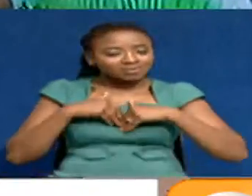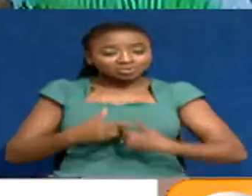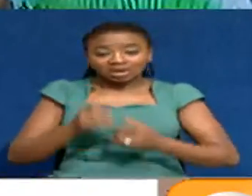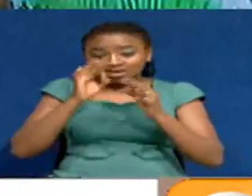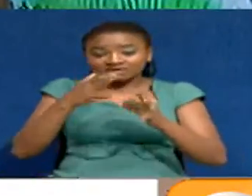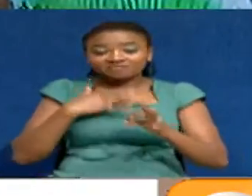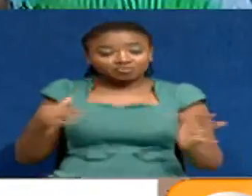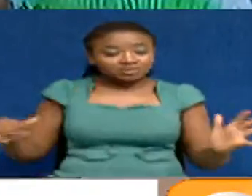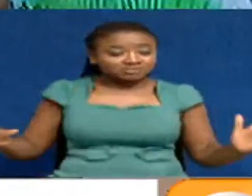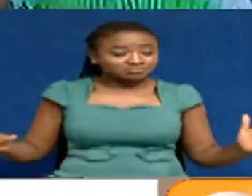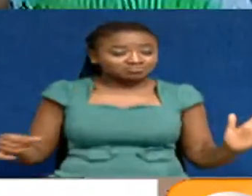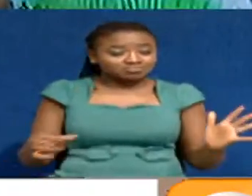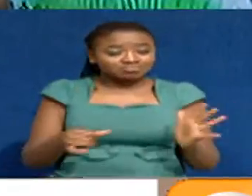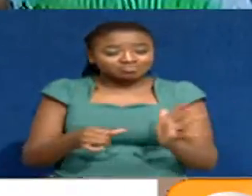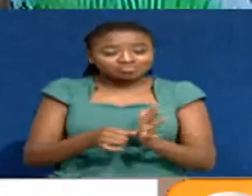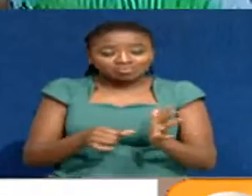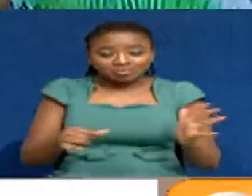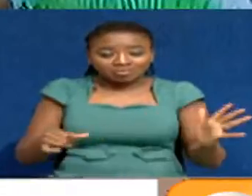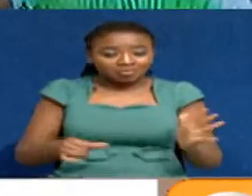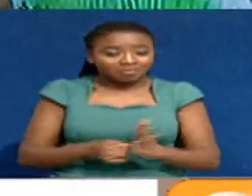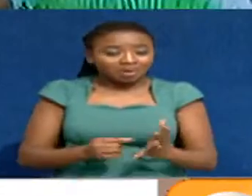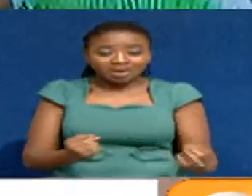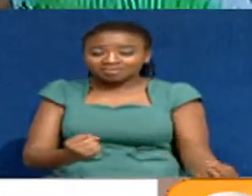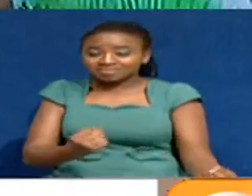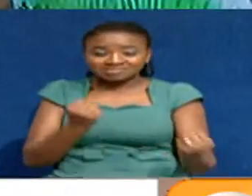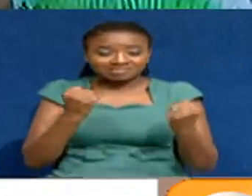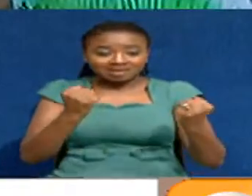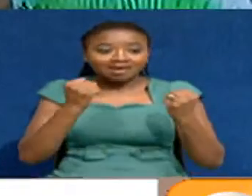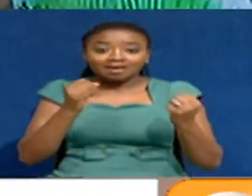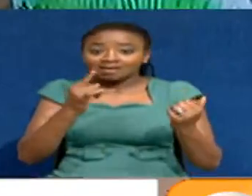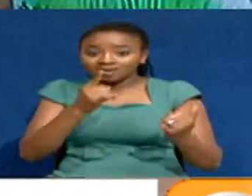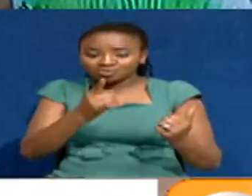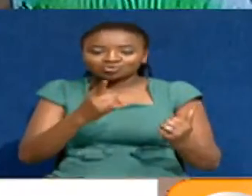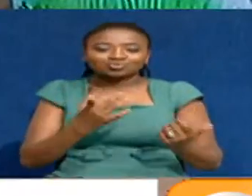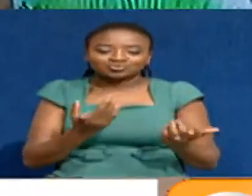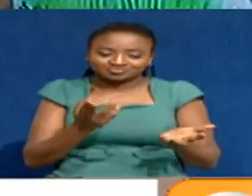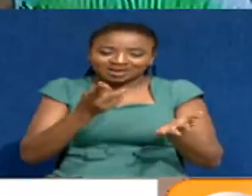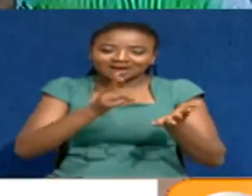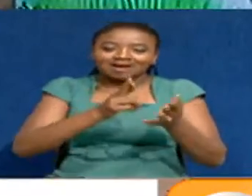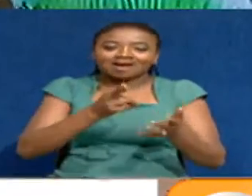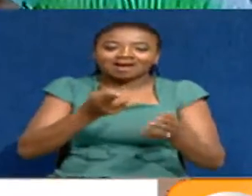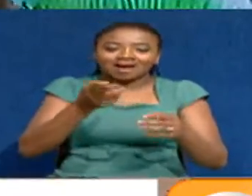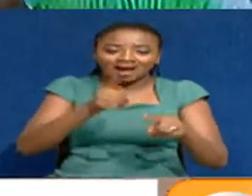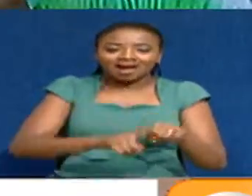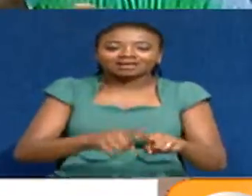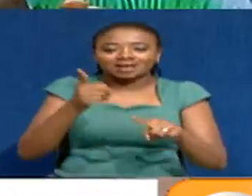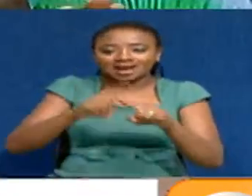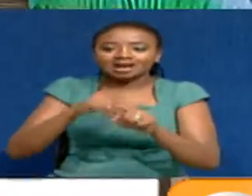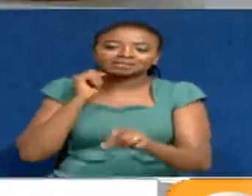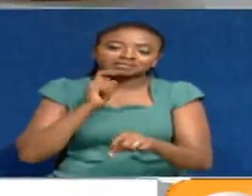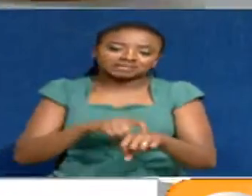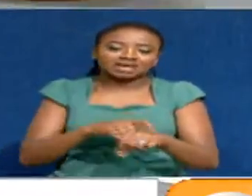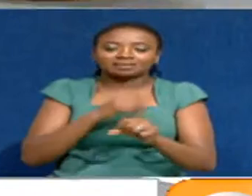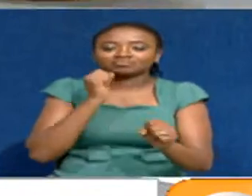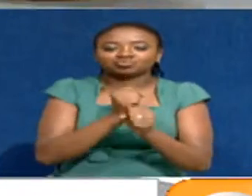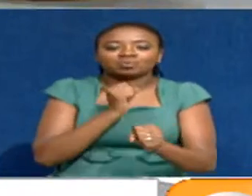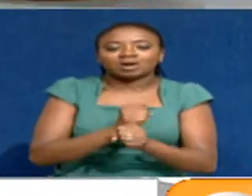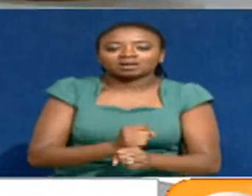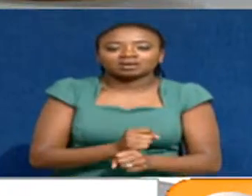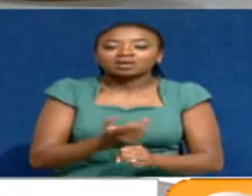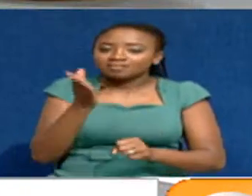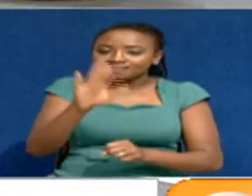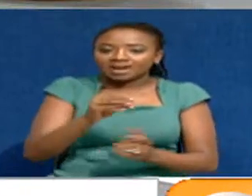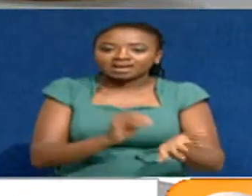if they want upheaval, let them try to extend the term of this government. And we believe it won't get to that. No, no, What are you telling the I hope we don't get there. I'm just saying,